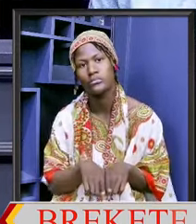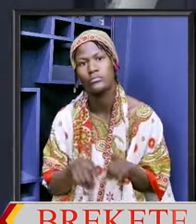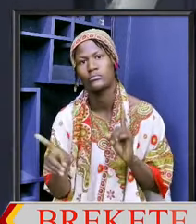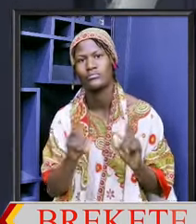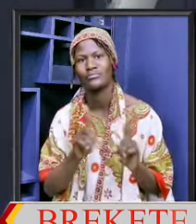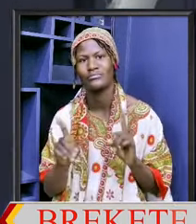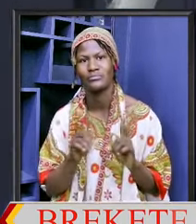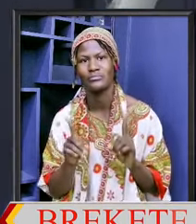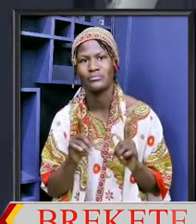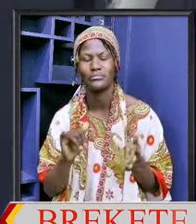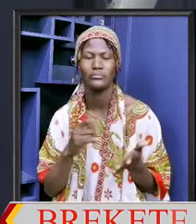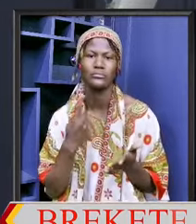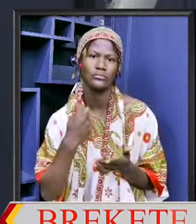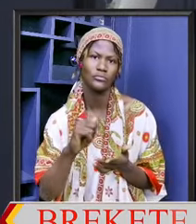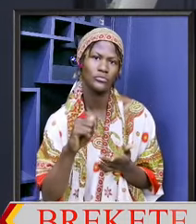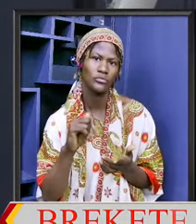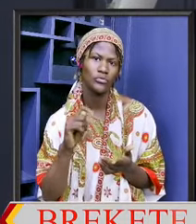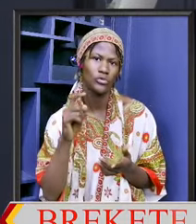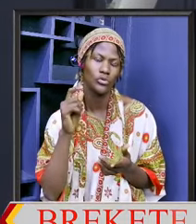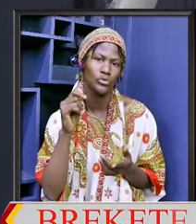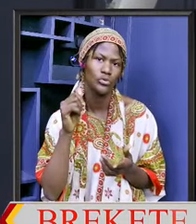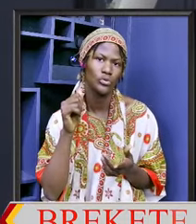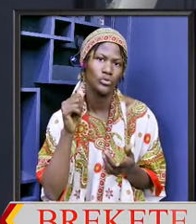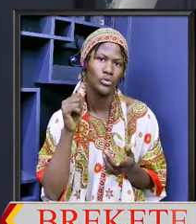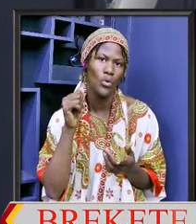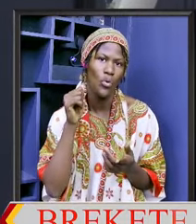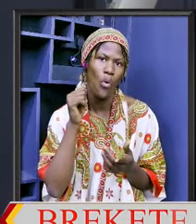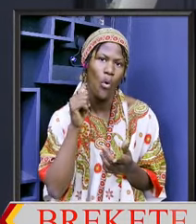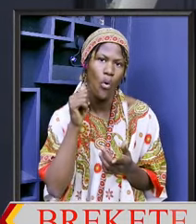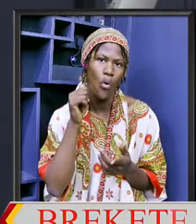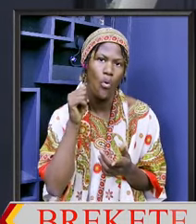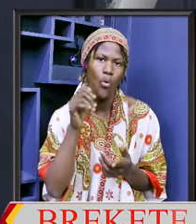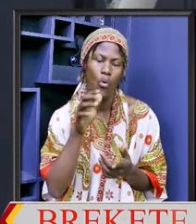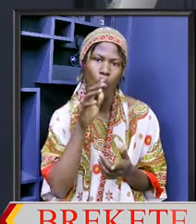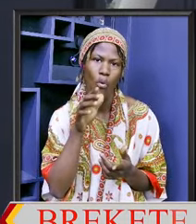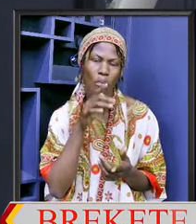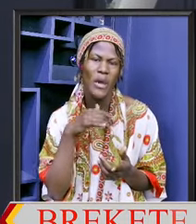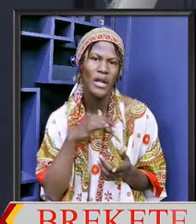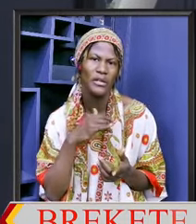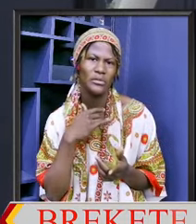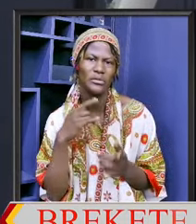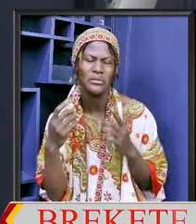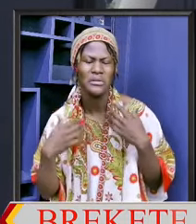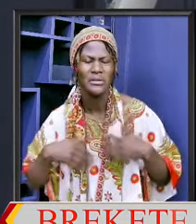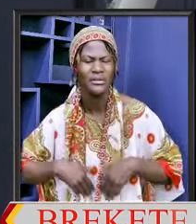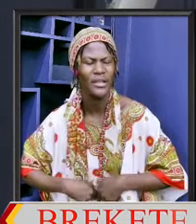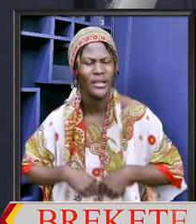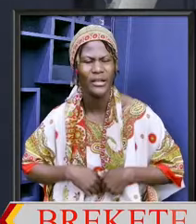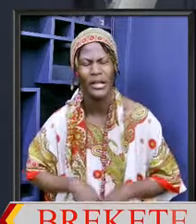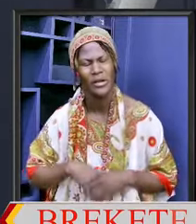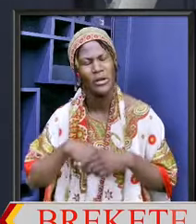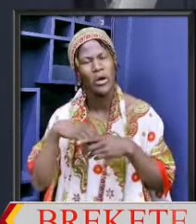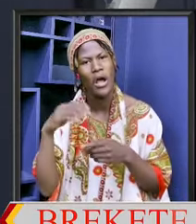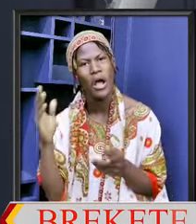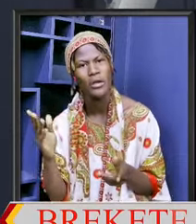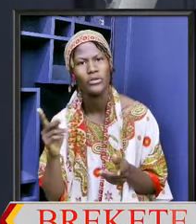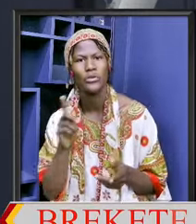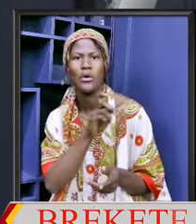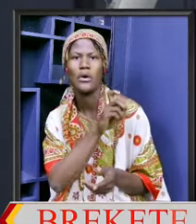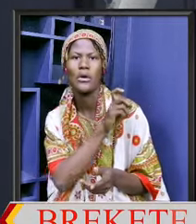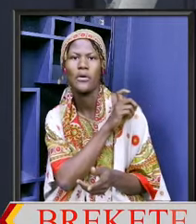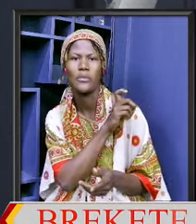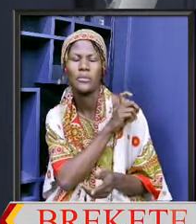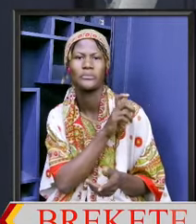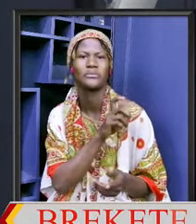go, the woman tire, she go carry her pikin. They go call, go police, go give police